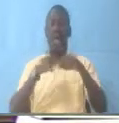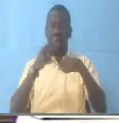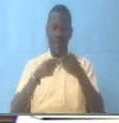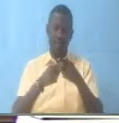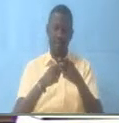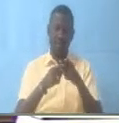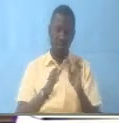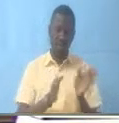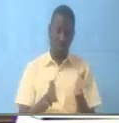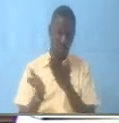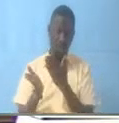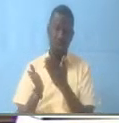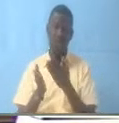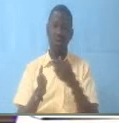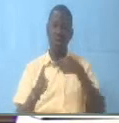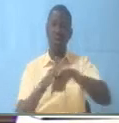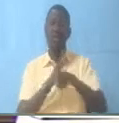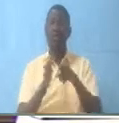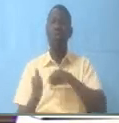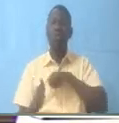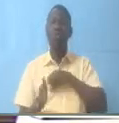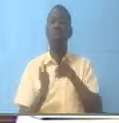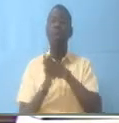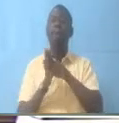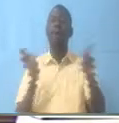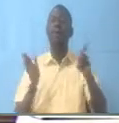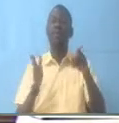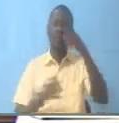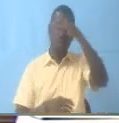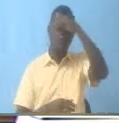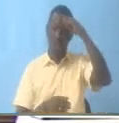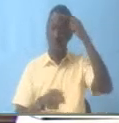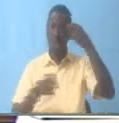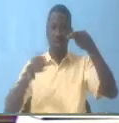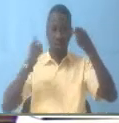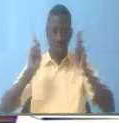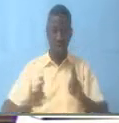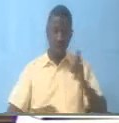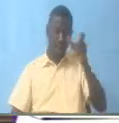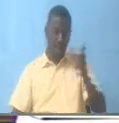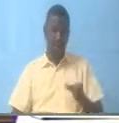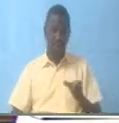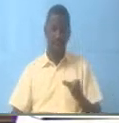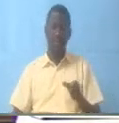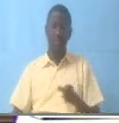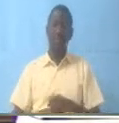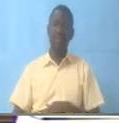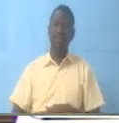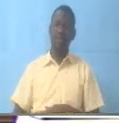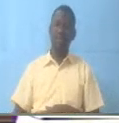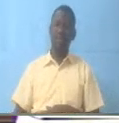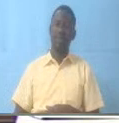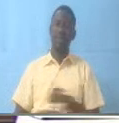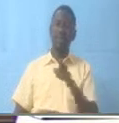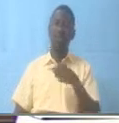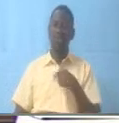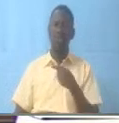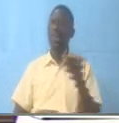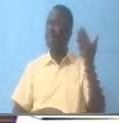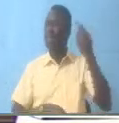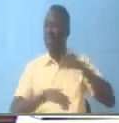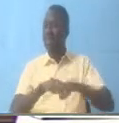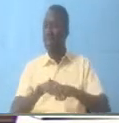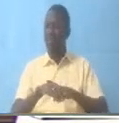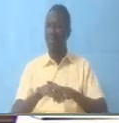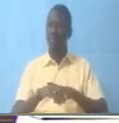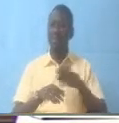into private practice, gannaaw boo xam ne yaa ngi dem nag di liggéeyal sa boppa, did you at any point take